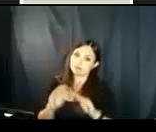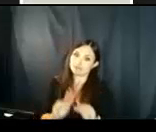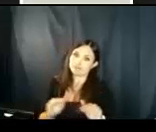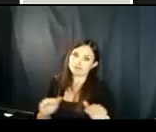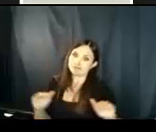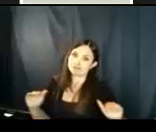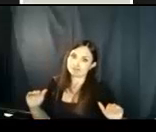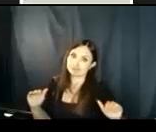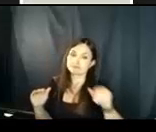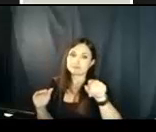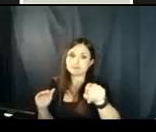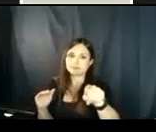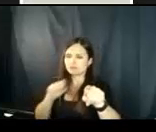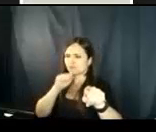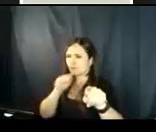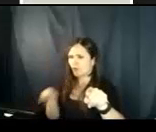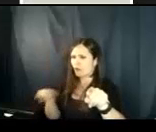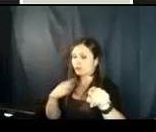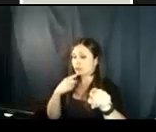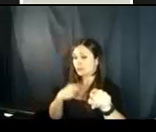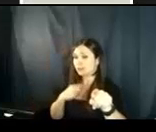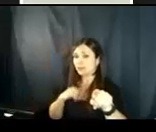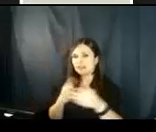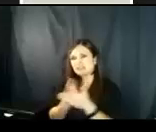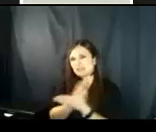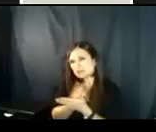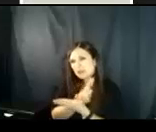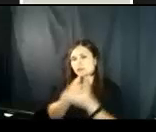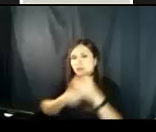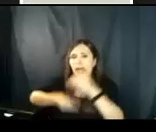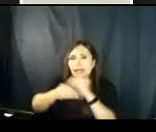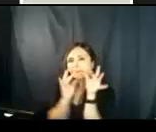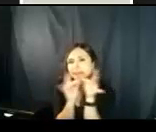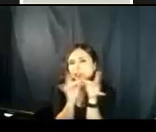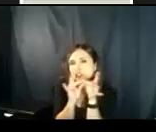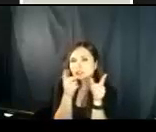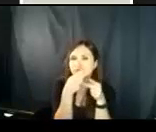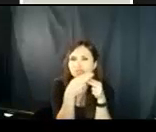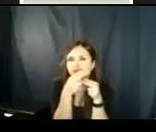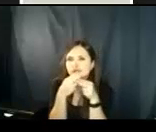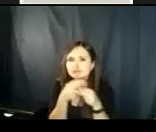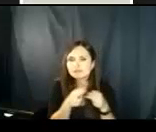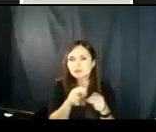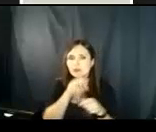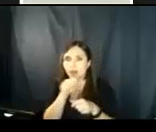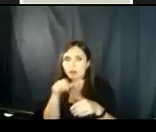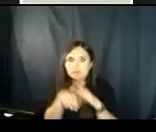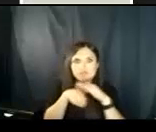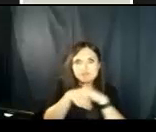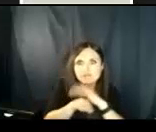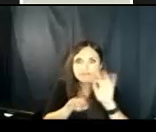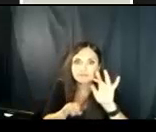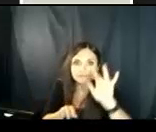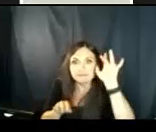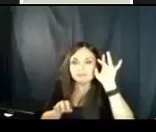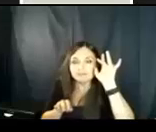They love to do that. And she tells me that, sometimes she add little messages in there. And so they love to come in here and click on play